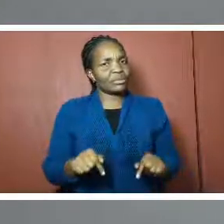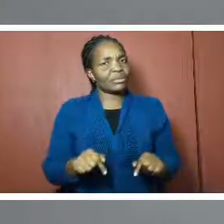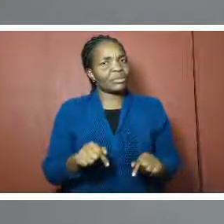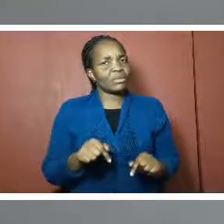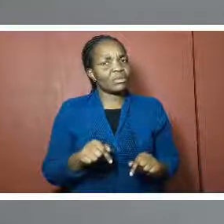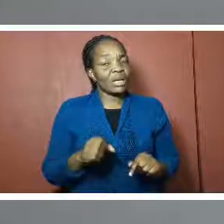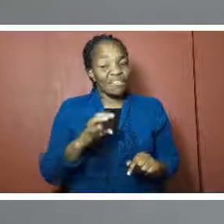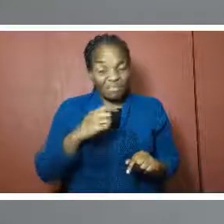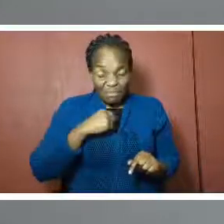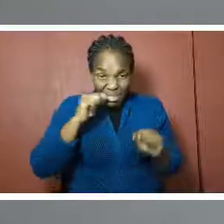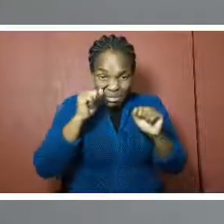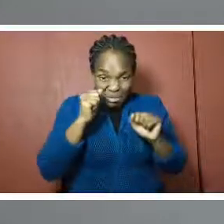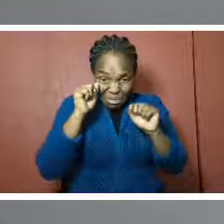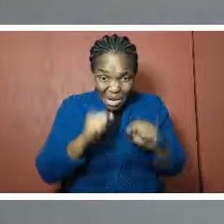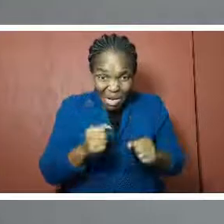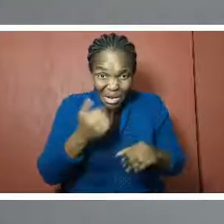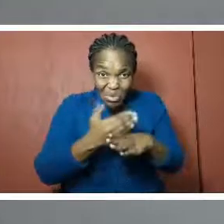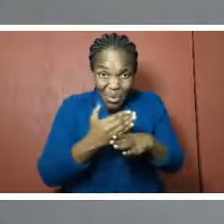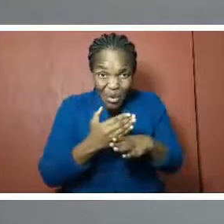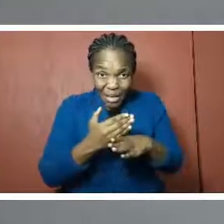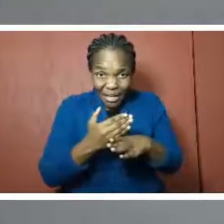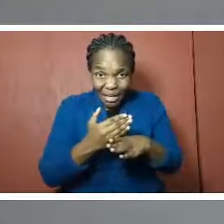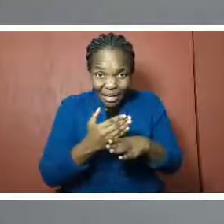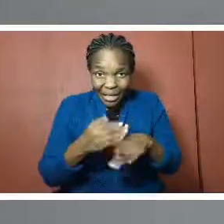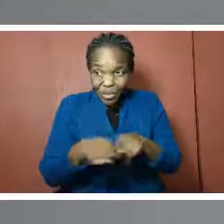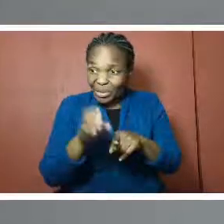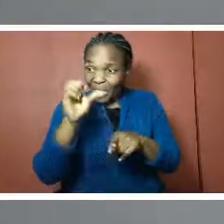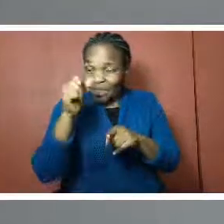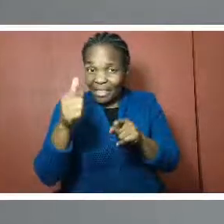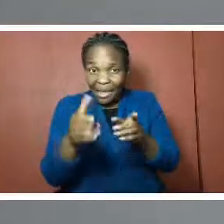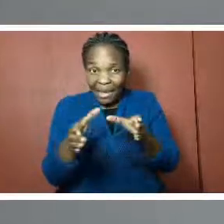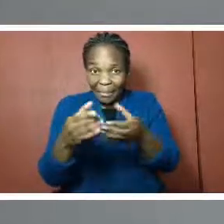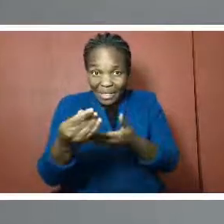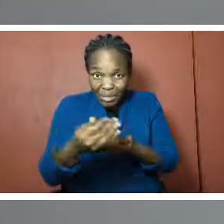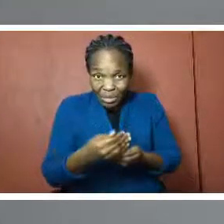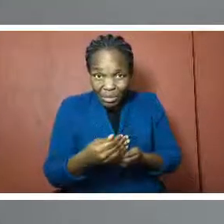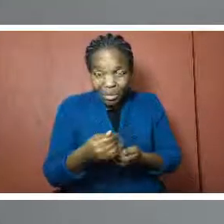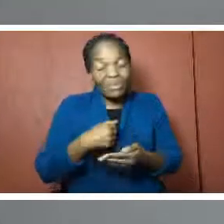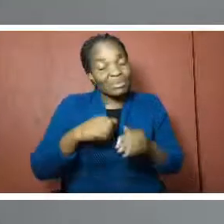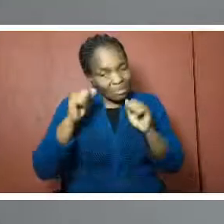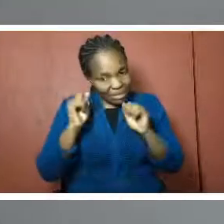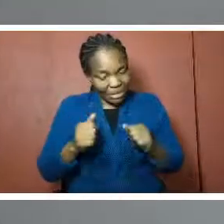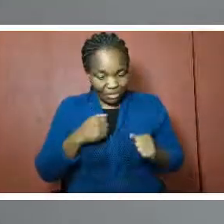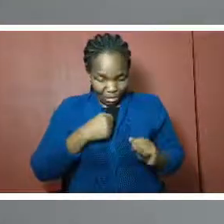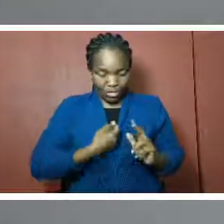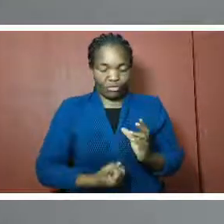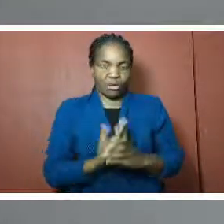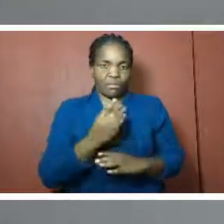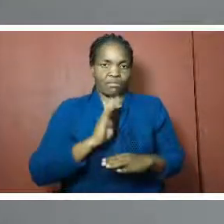it myself. The only thing I need to add is bookkeeping. Yeah.